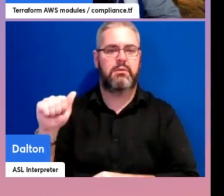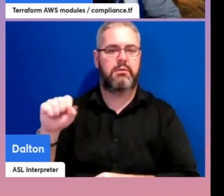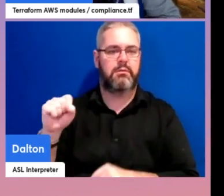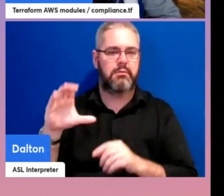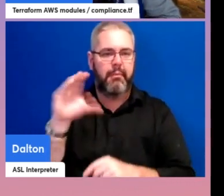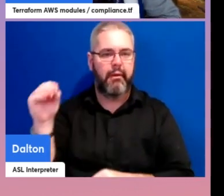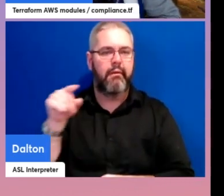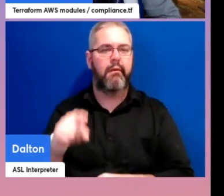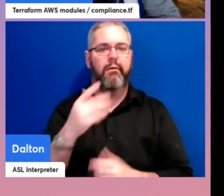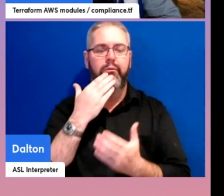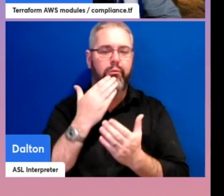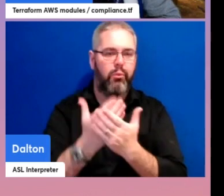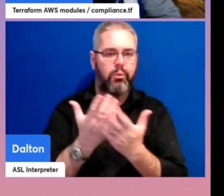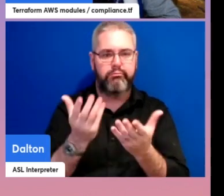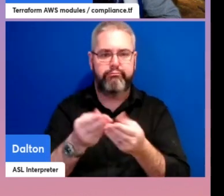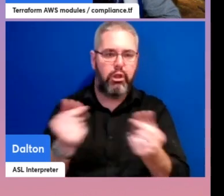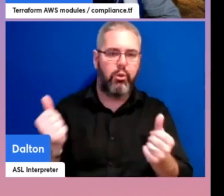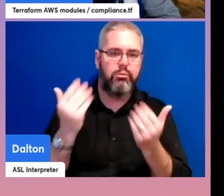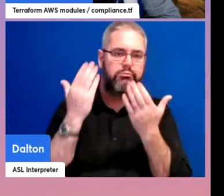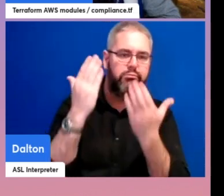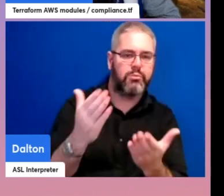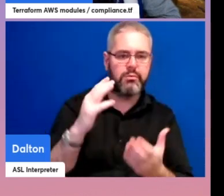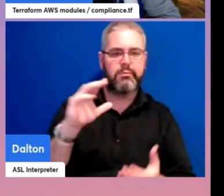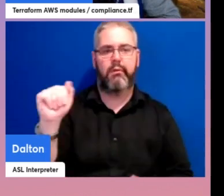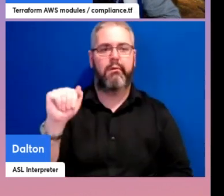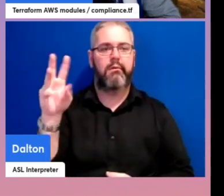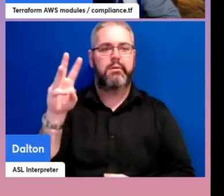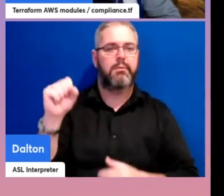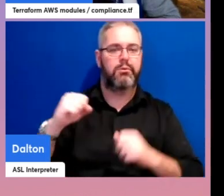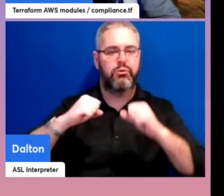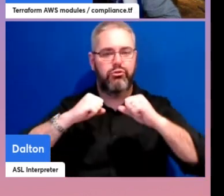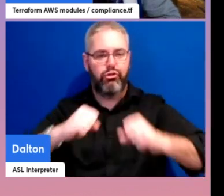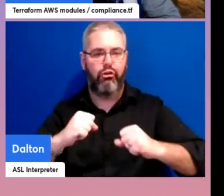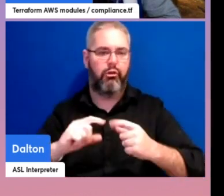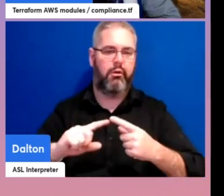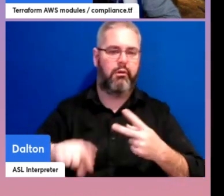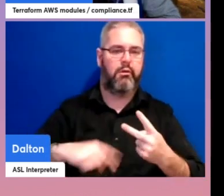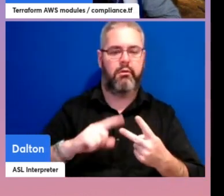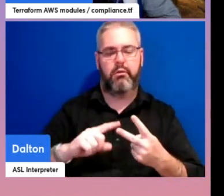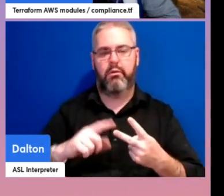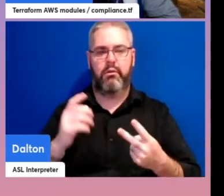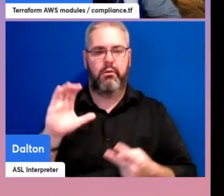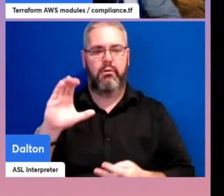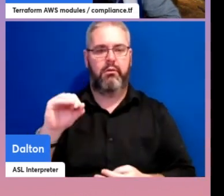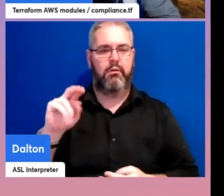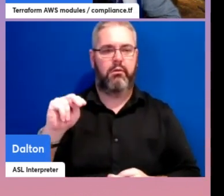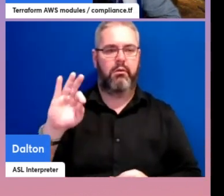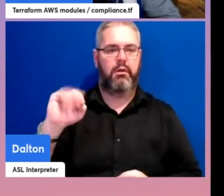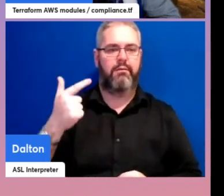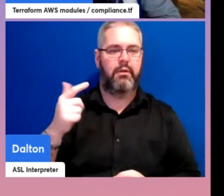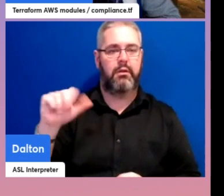good solutions by, let's say, AWS Security Hub or AWS Config Conformance